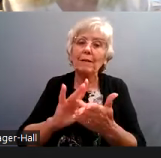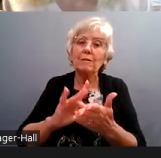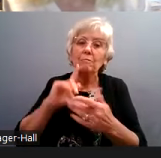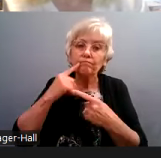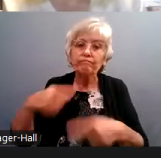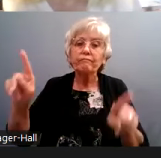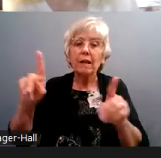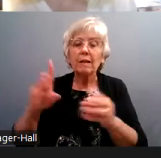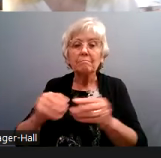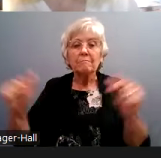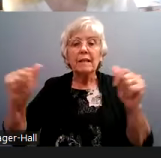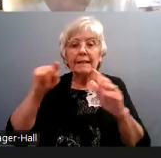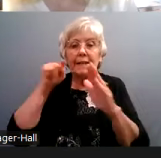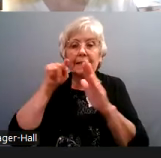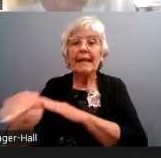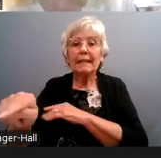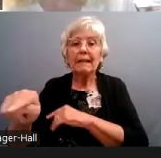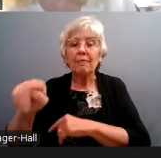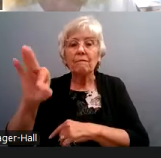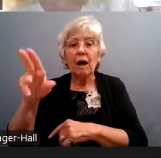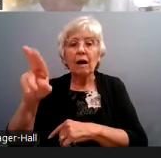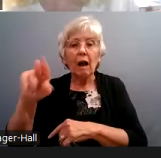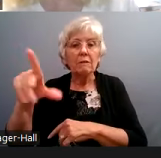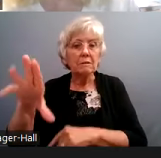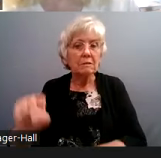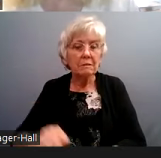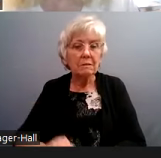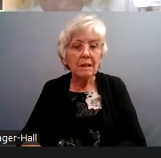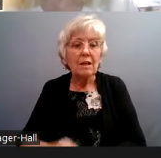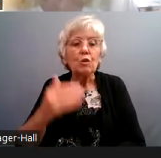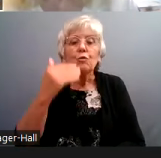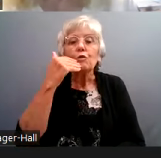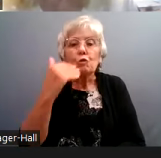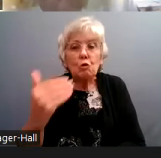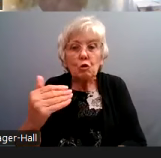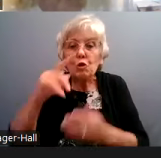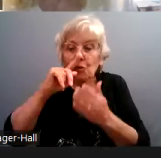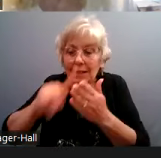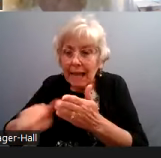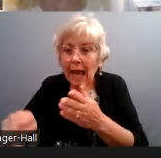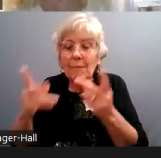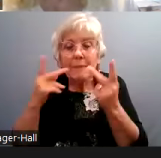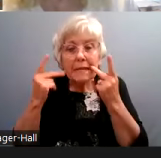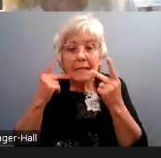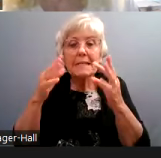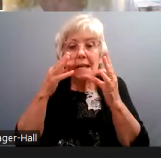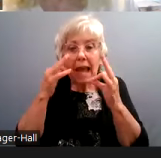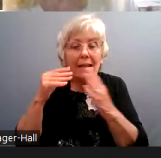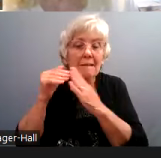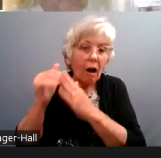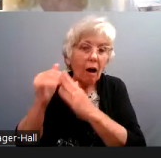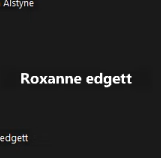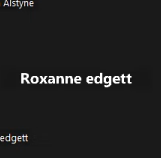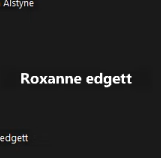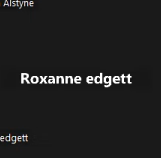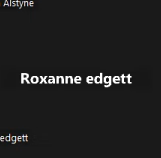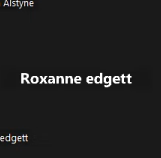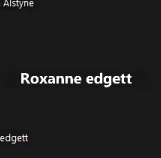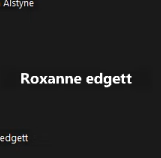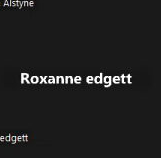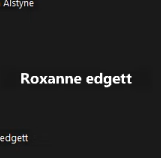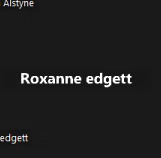the fungus. So it's good to kind of, examine them regularly and then also black light and see if